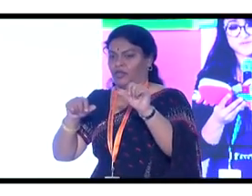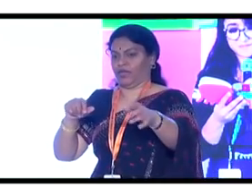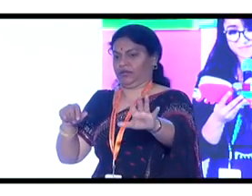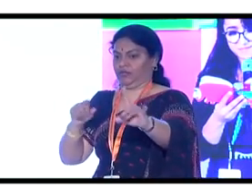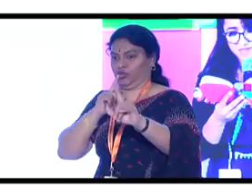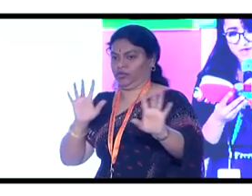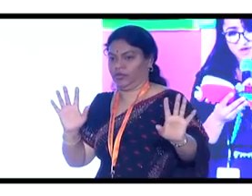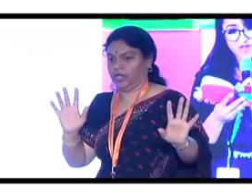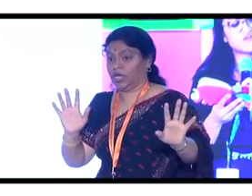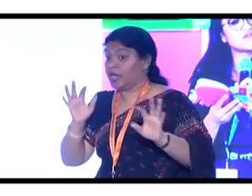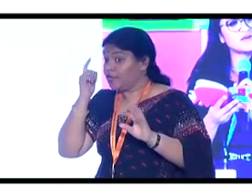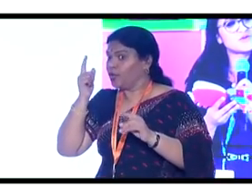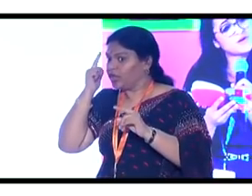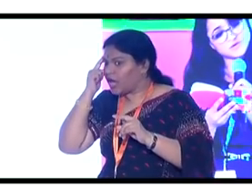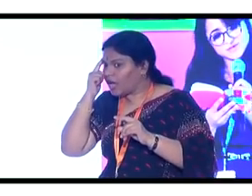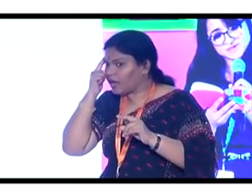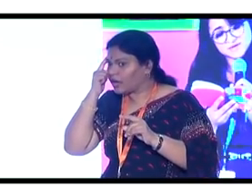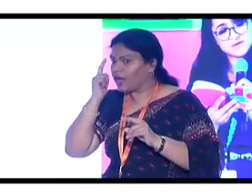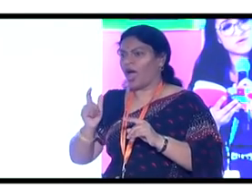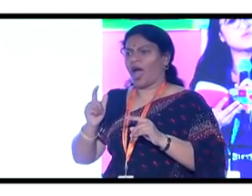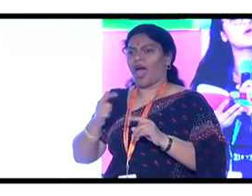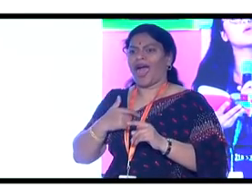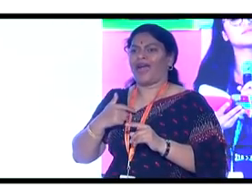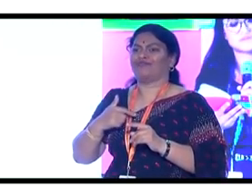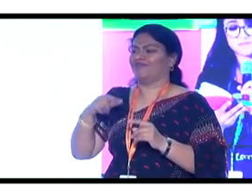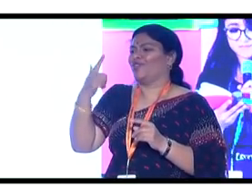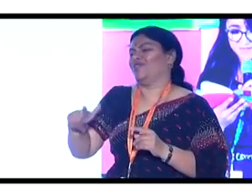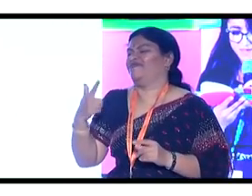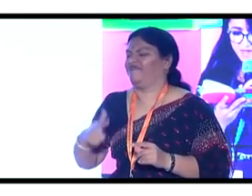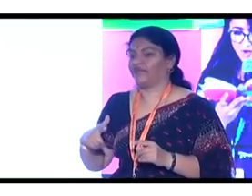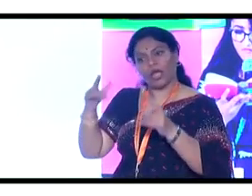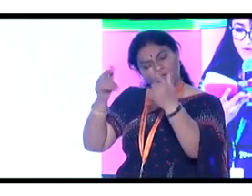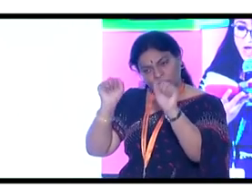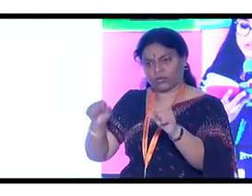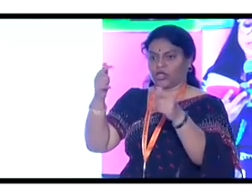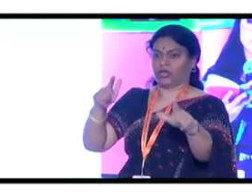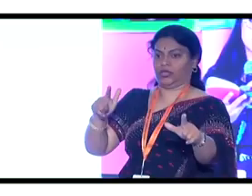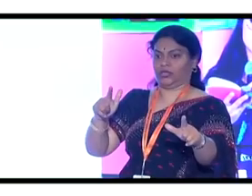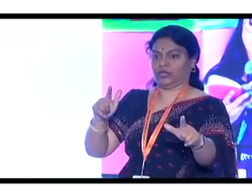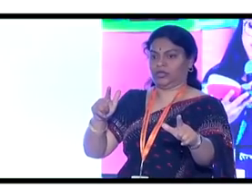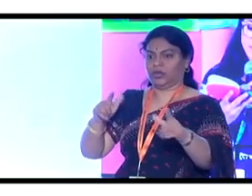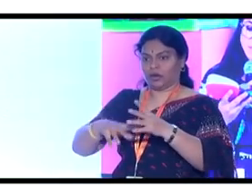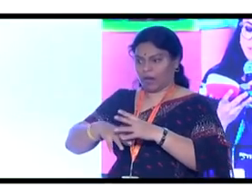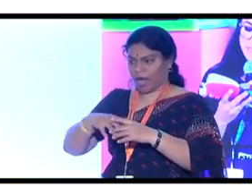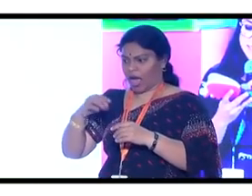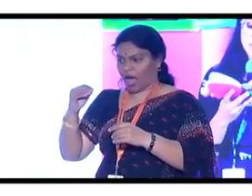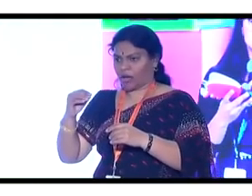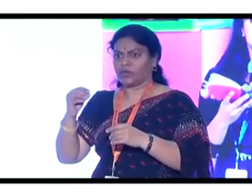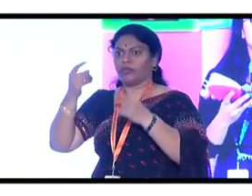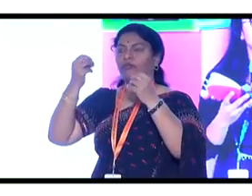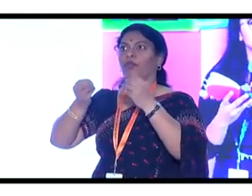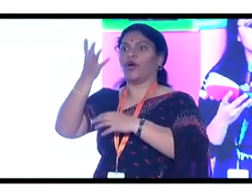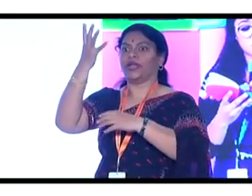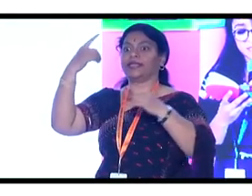won't. If you think you will lose, you are lost. For out in the world we find